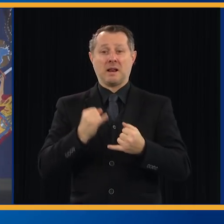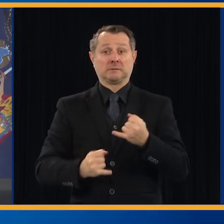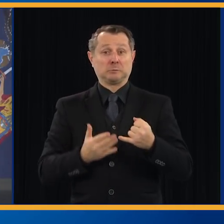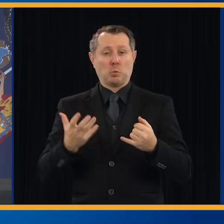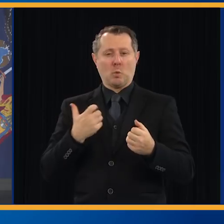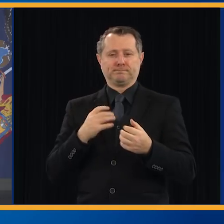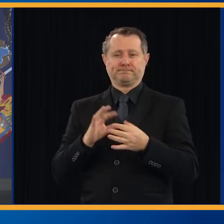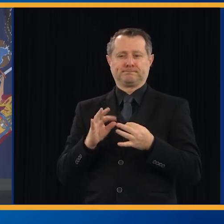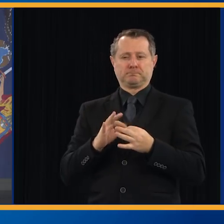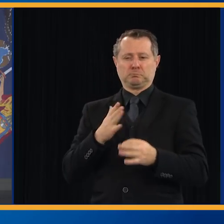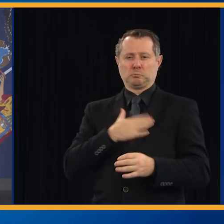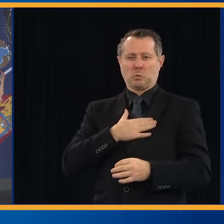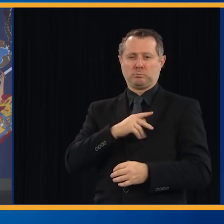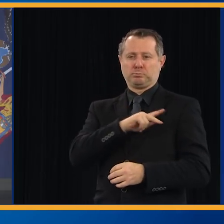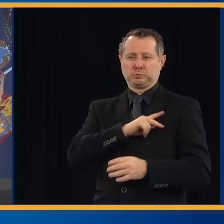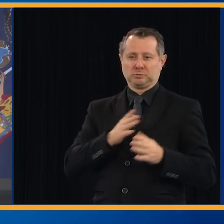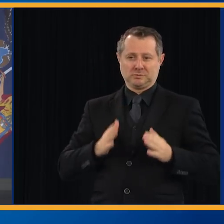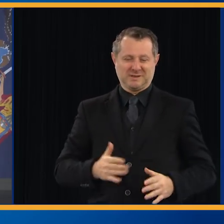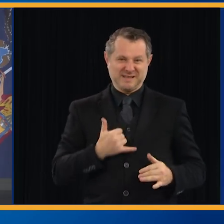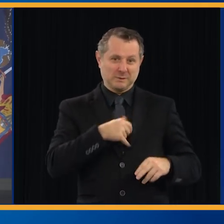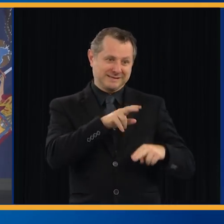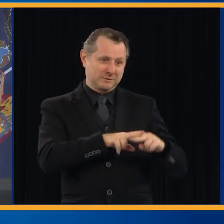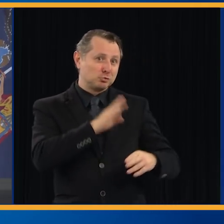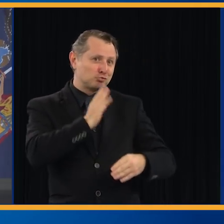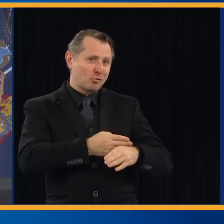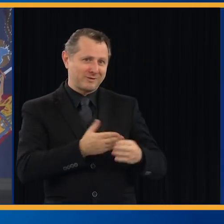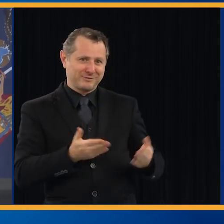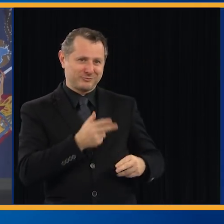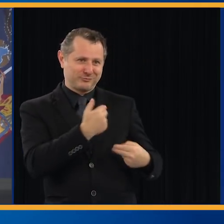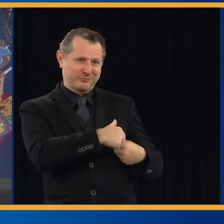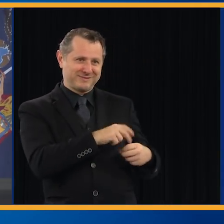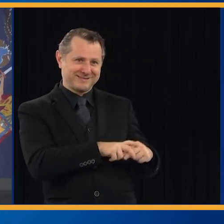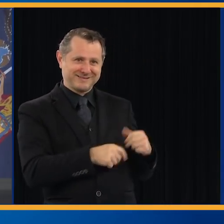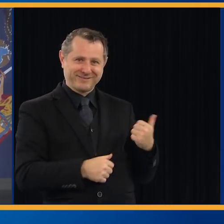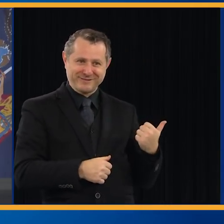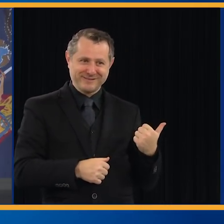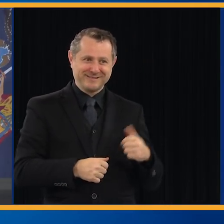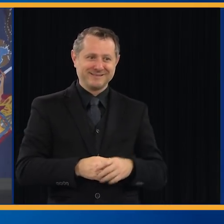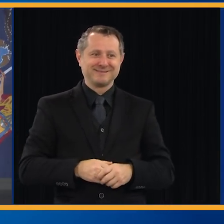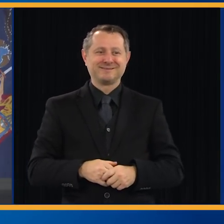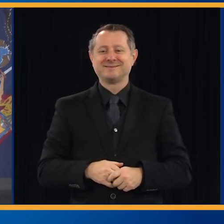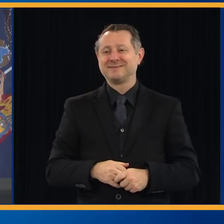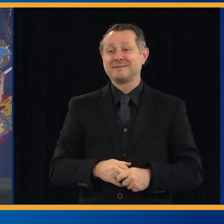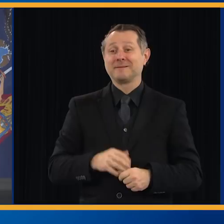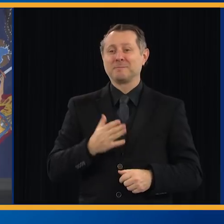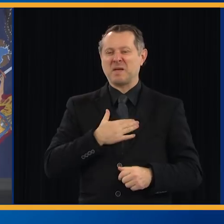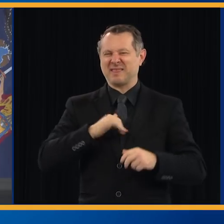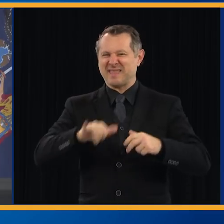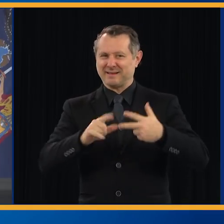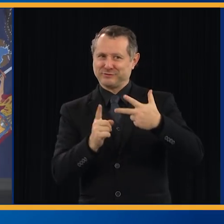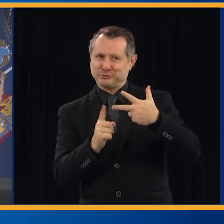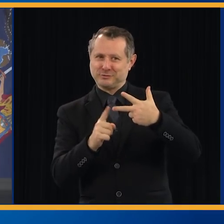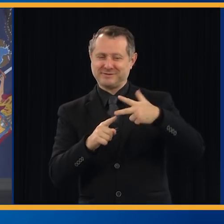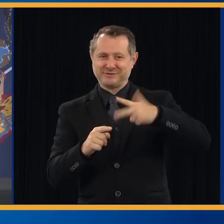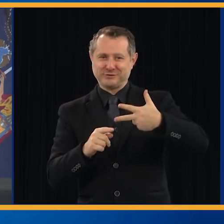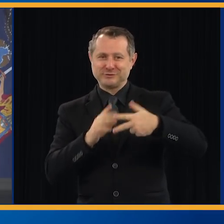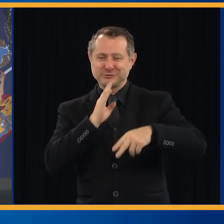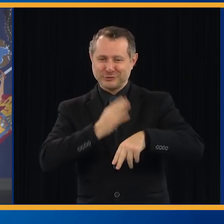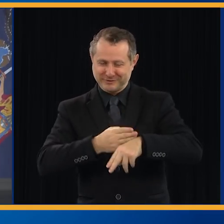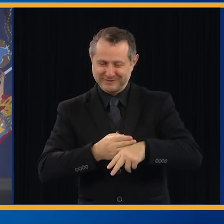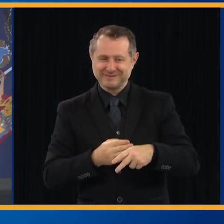daughter Mariah, who is with me, and she is the third daughter for me. And